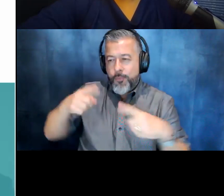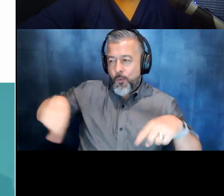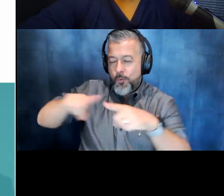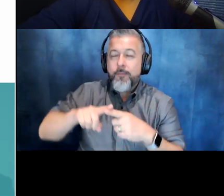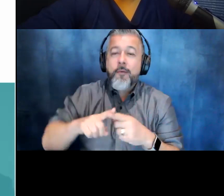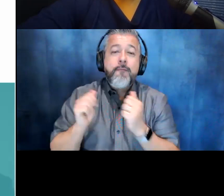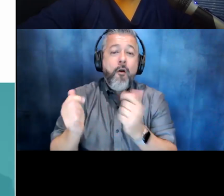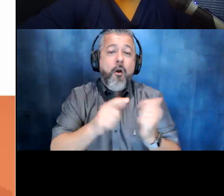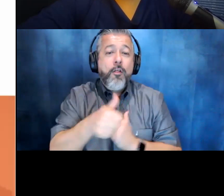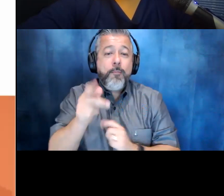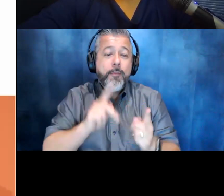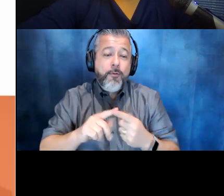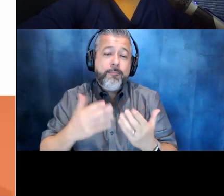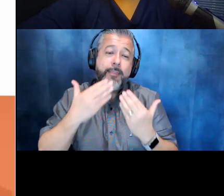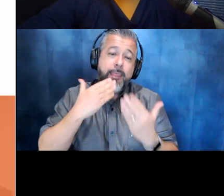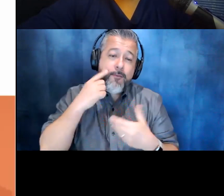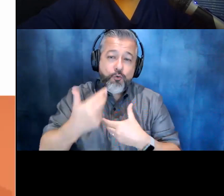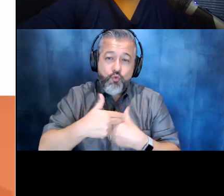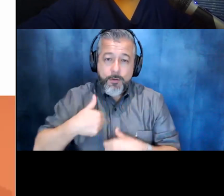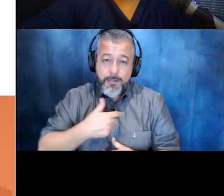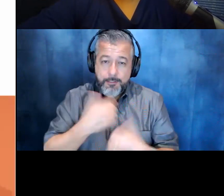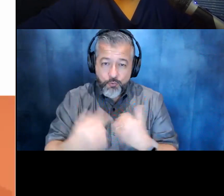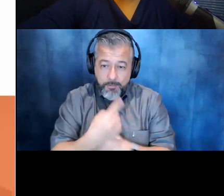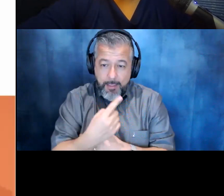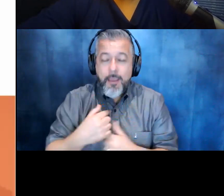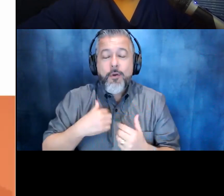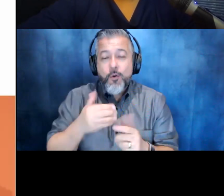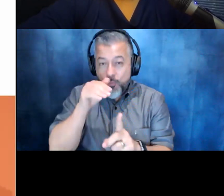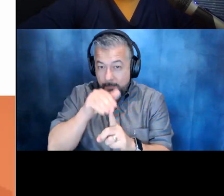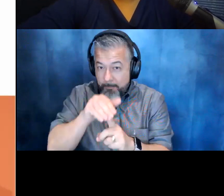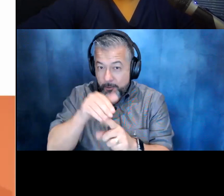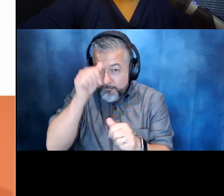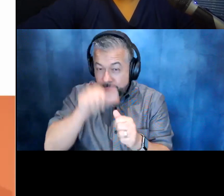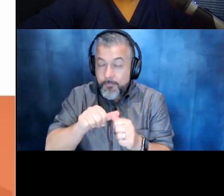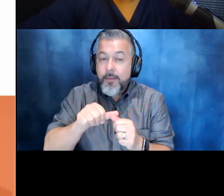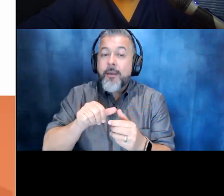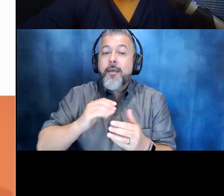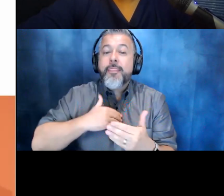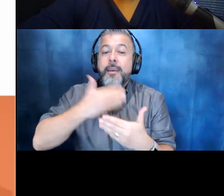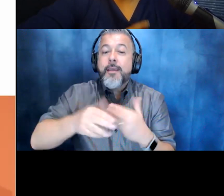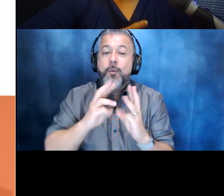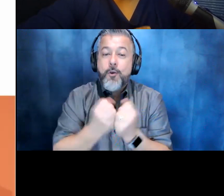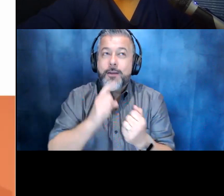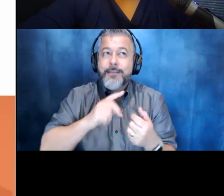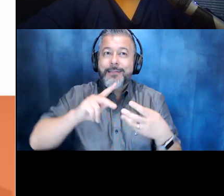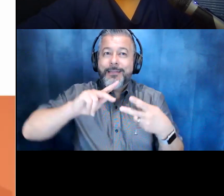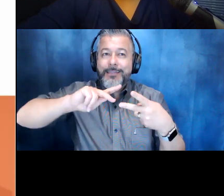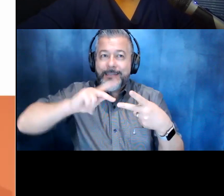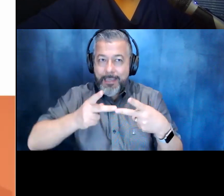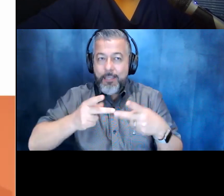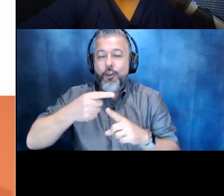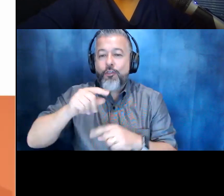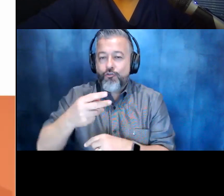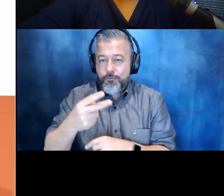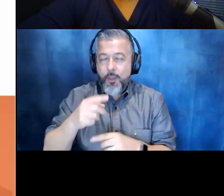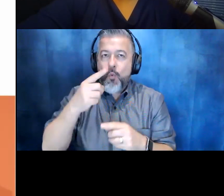for joining us today. I want to remind you that our next webinar will be on the second Thursday of every month, next month. It's a week